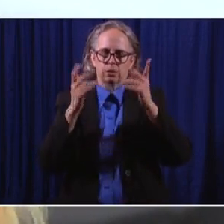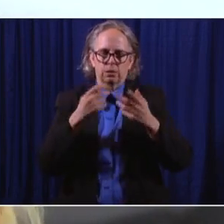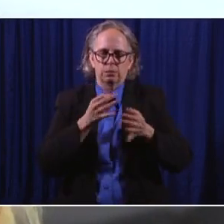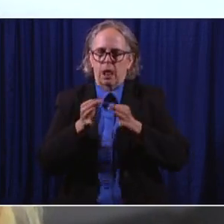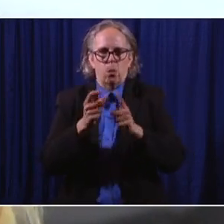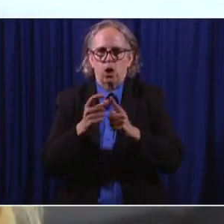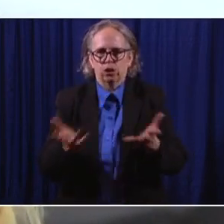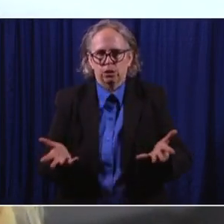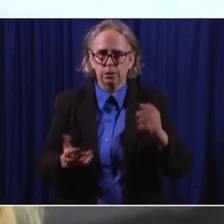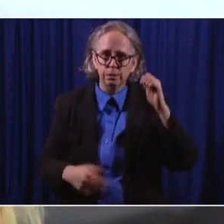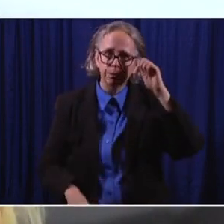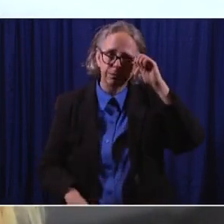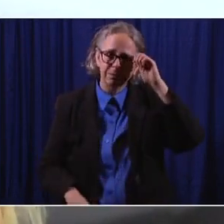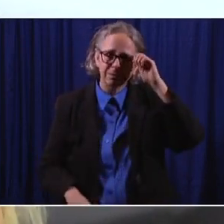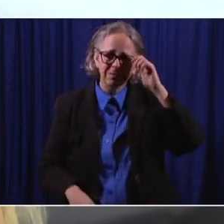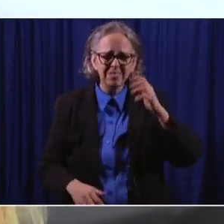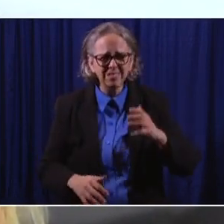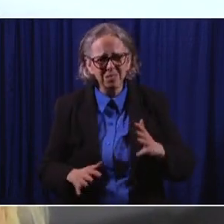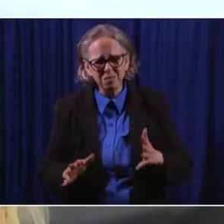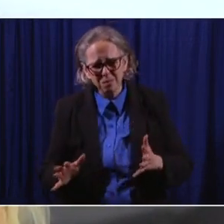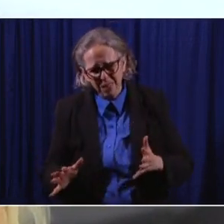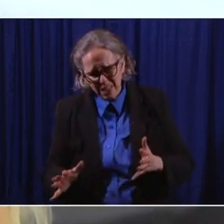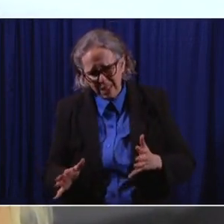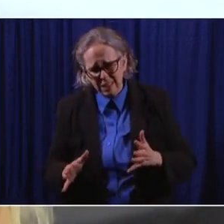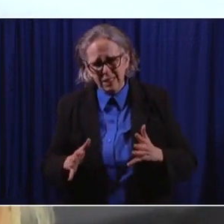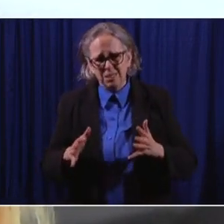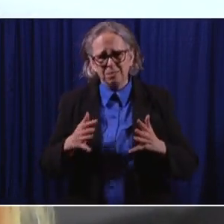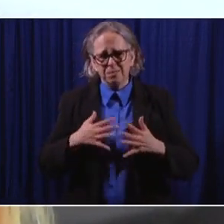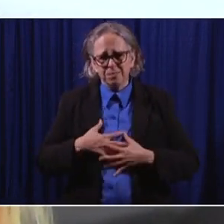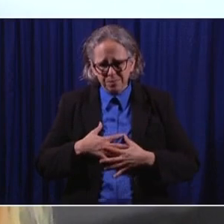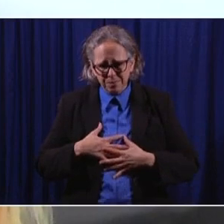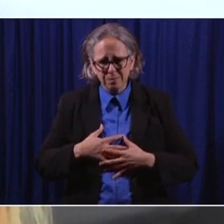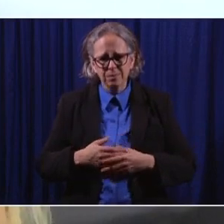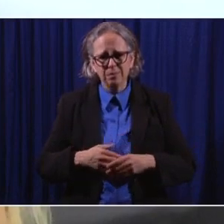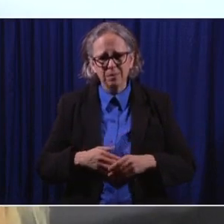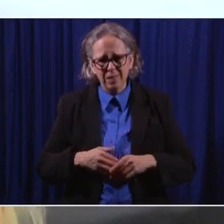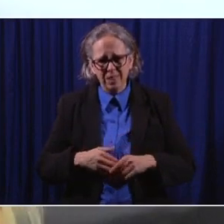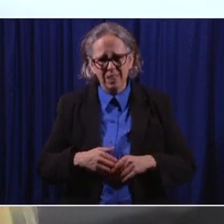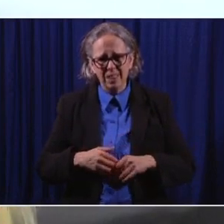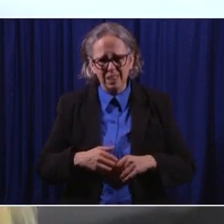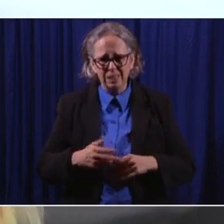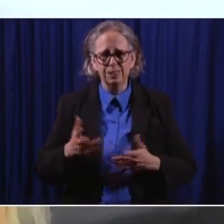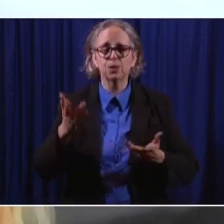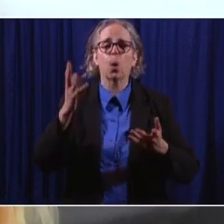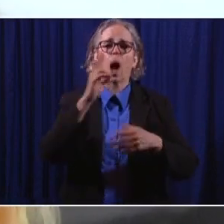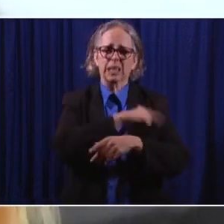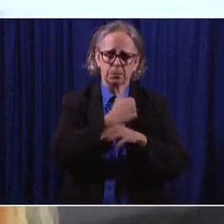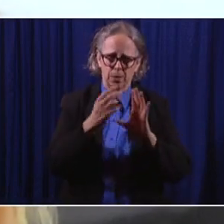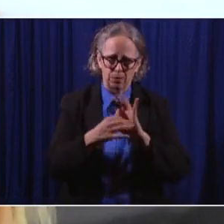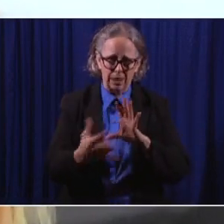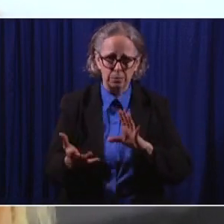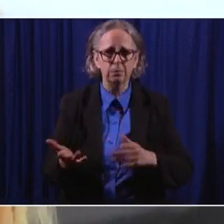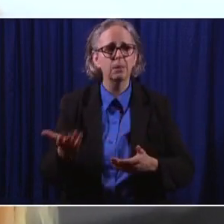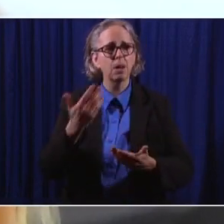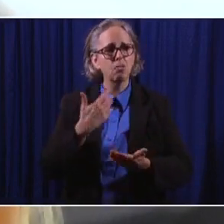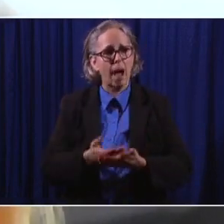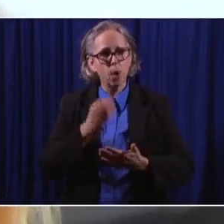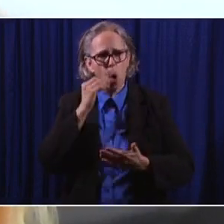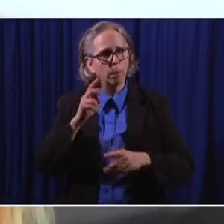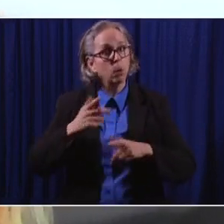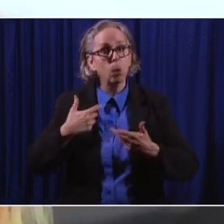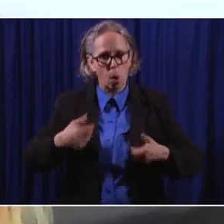After I was released from the Hannah House, I came home on a walker, had to use